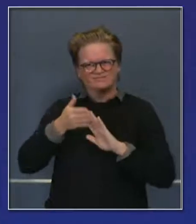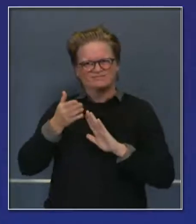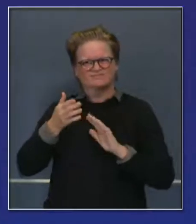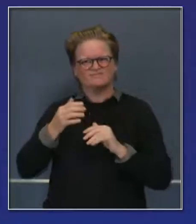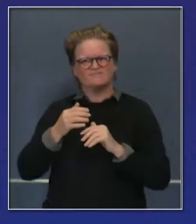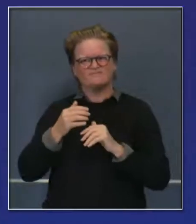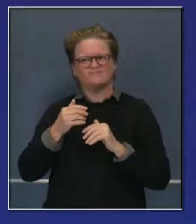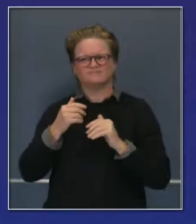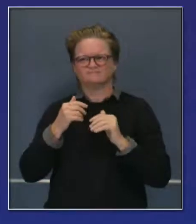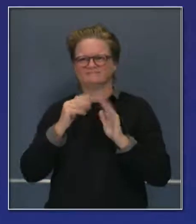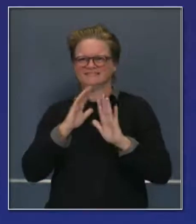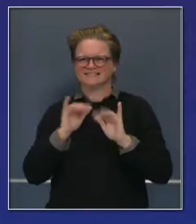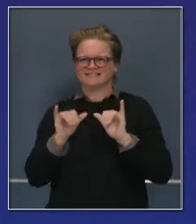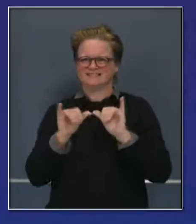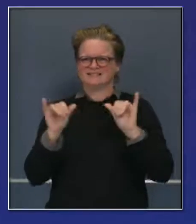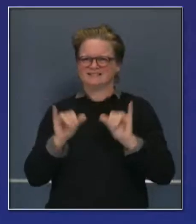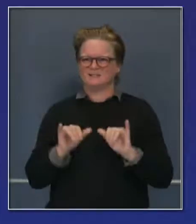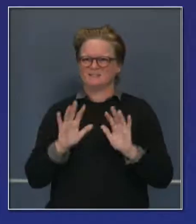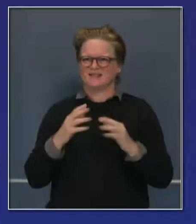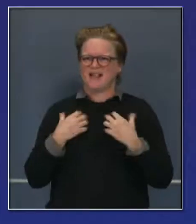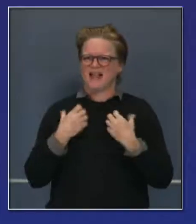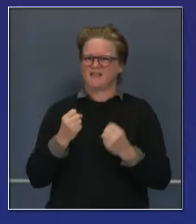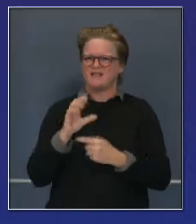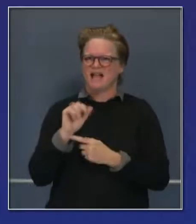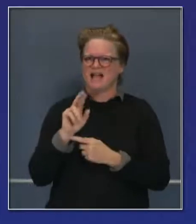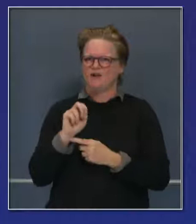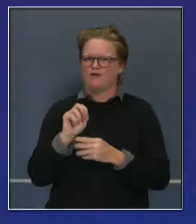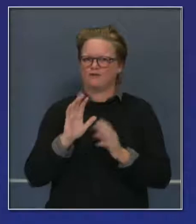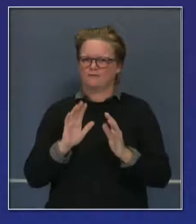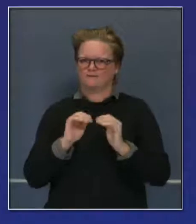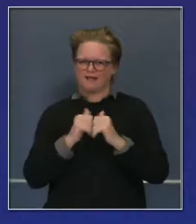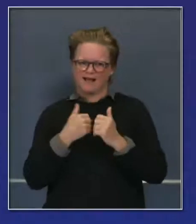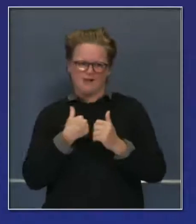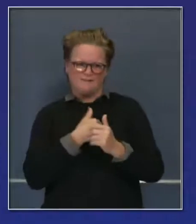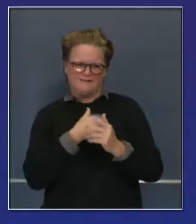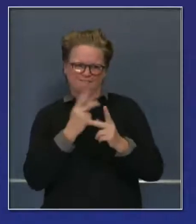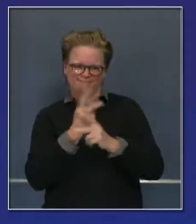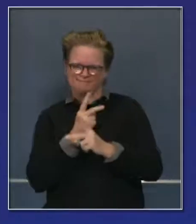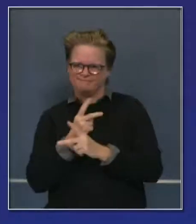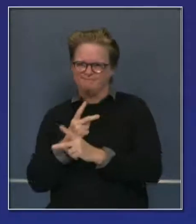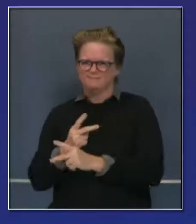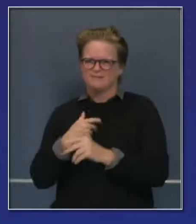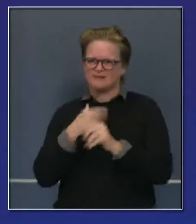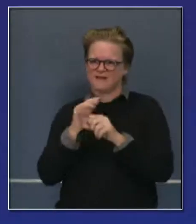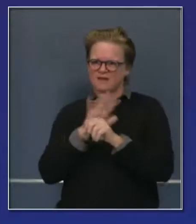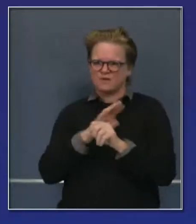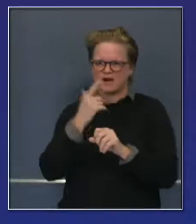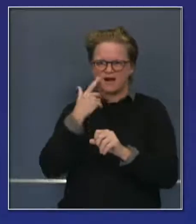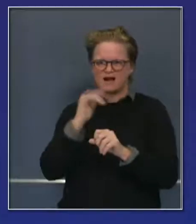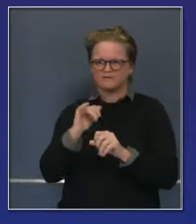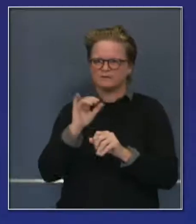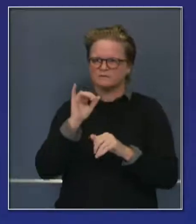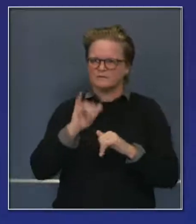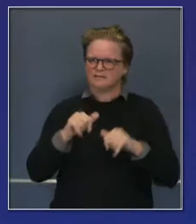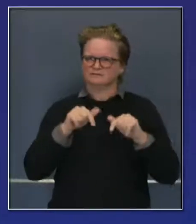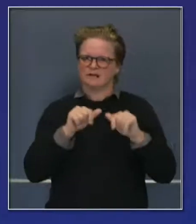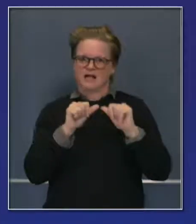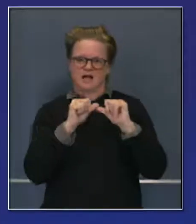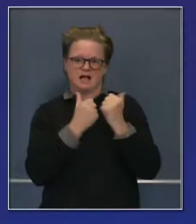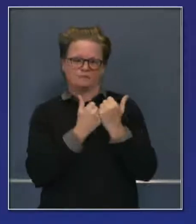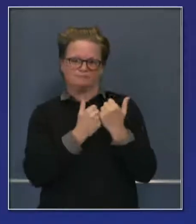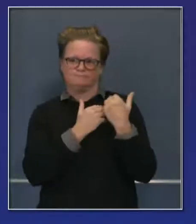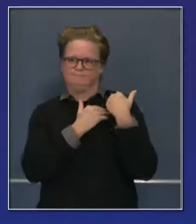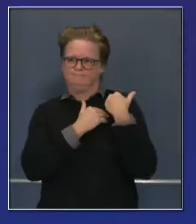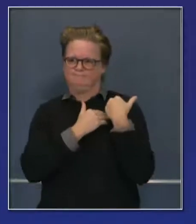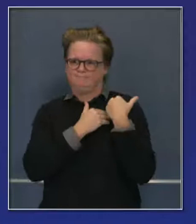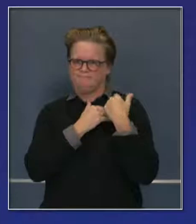in the state of California, at Covered California, led by Peter Lee. We also have done things that no other state has done, and that's